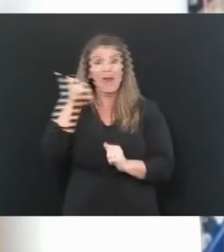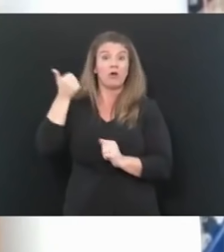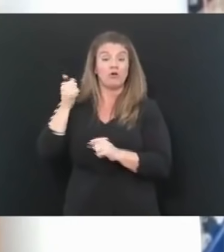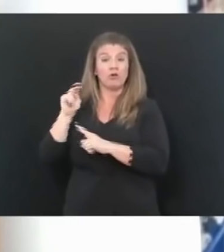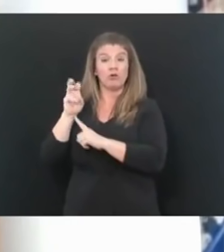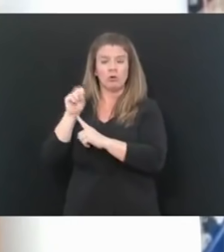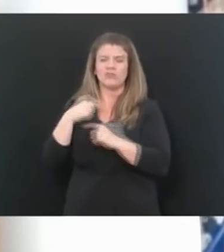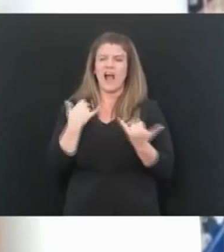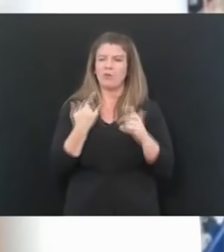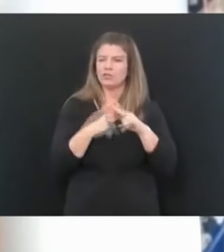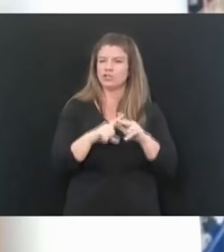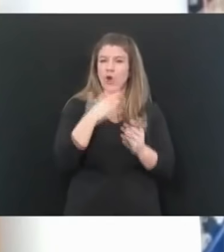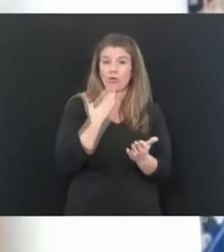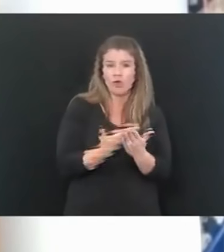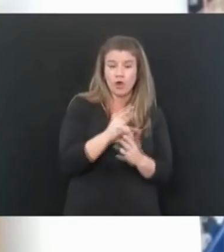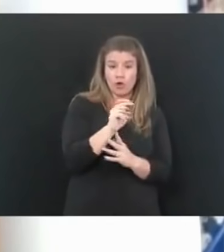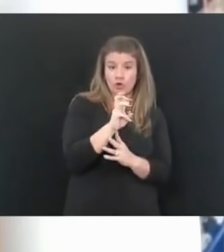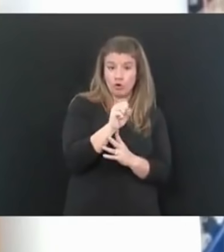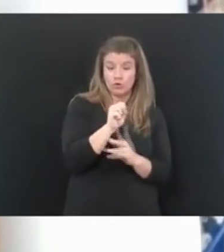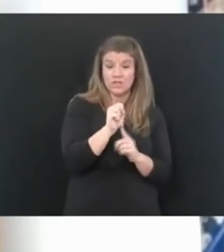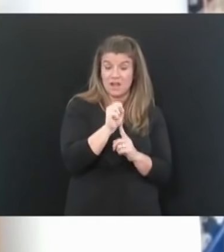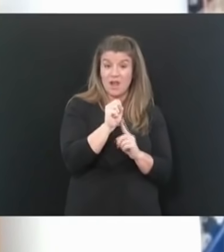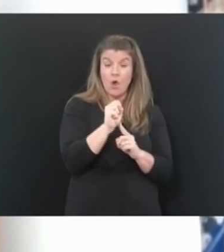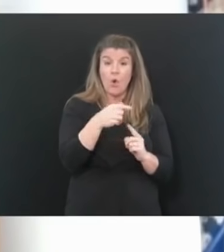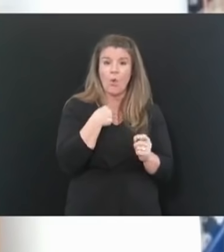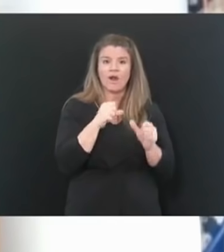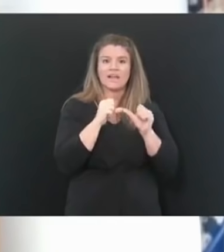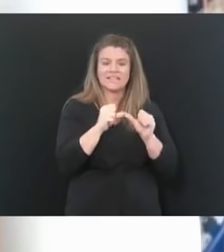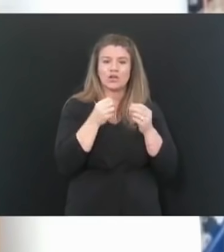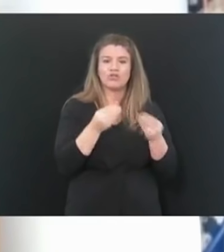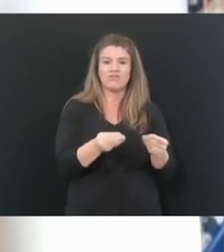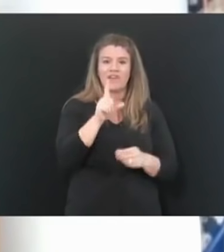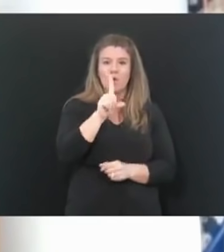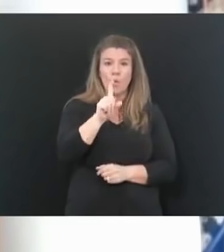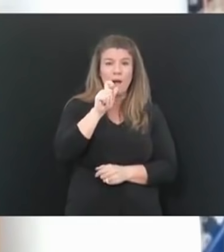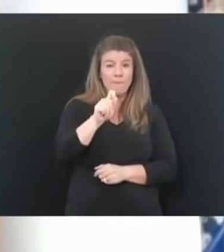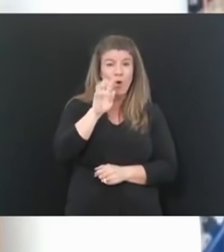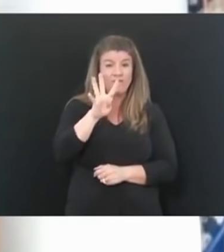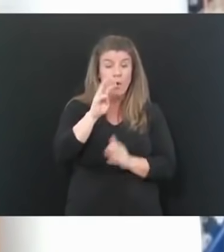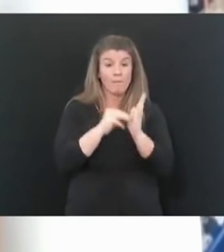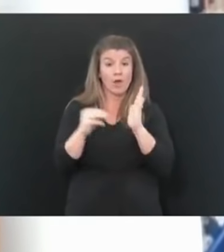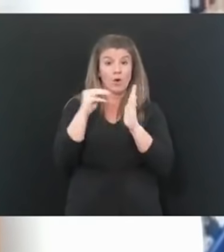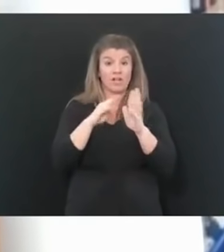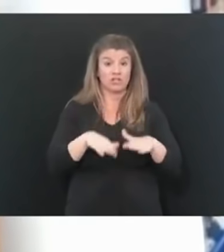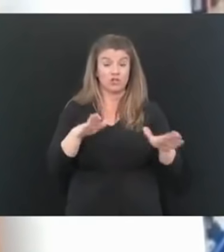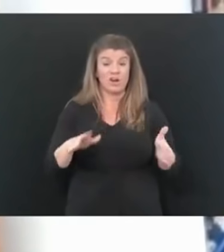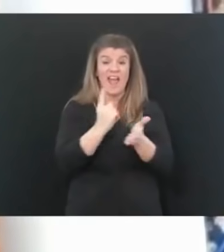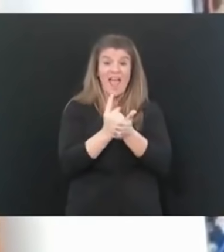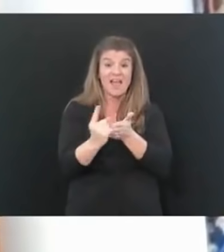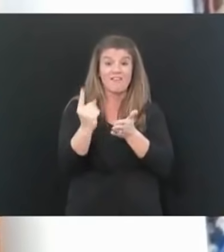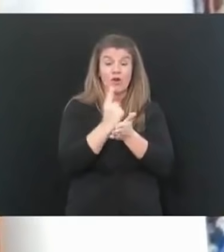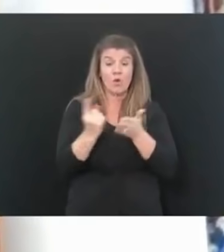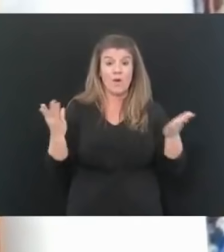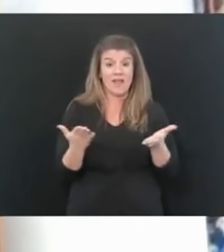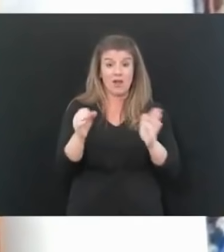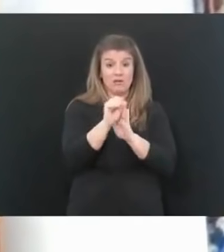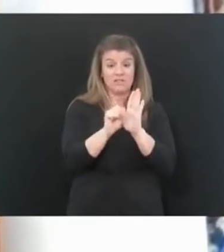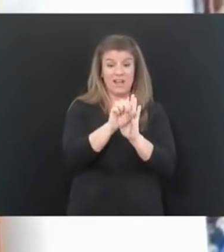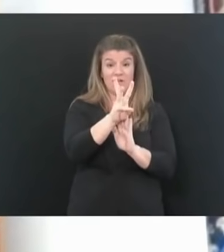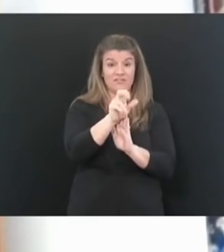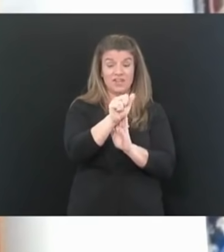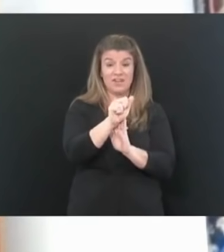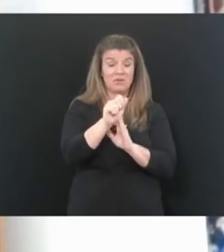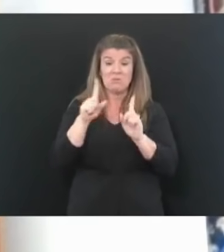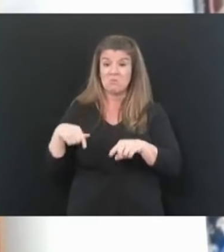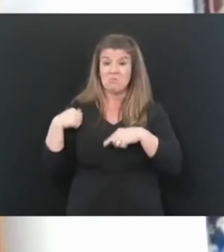The good news is we're continuing to feed 1.4 million children each and every week in the state of West Virginia. We have not slowed down